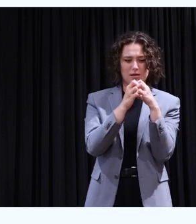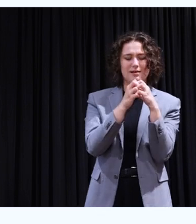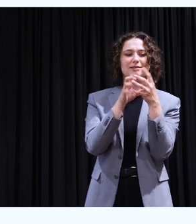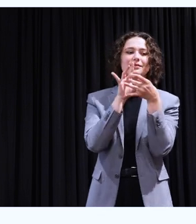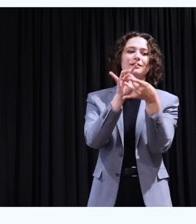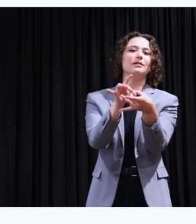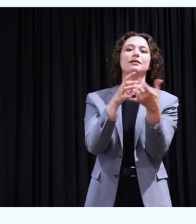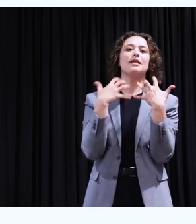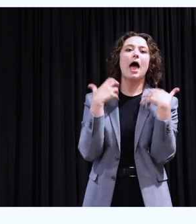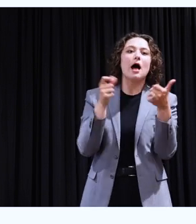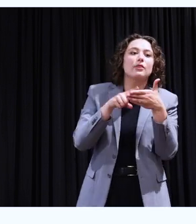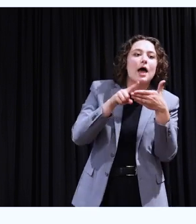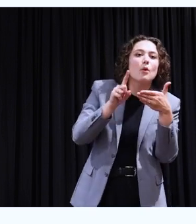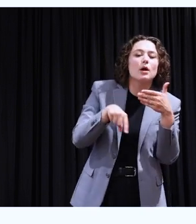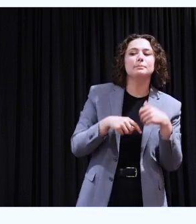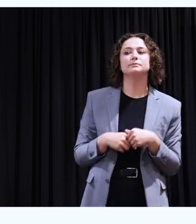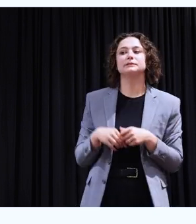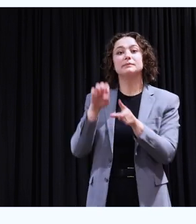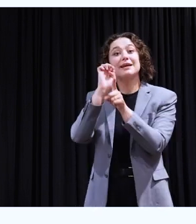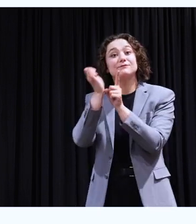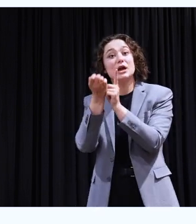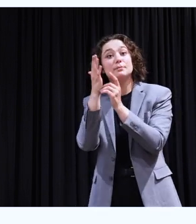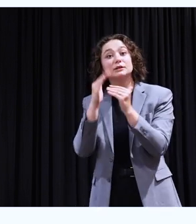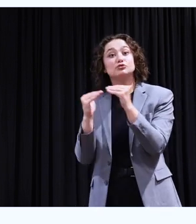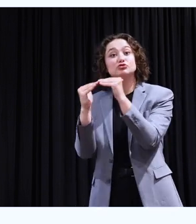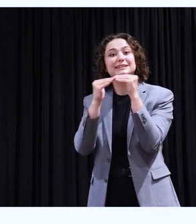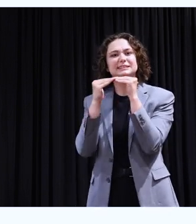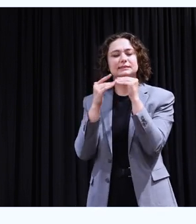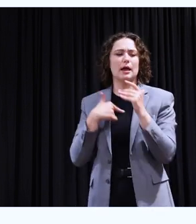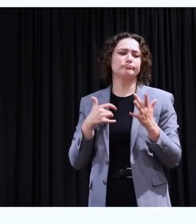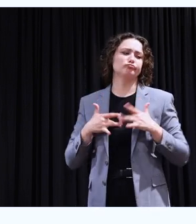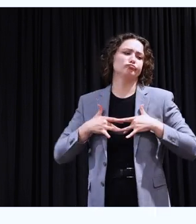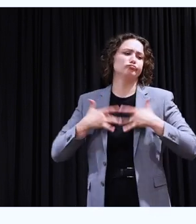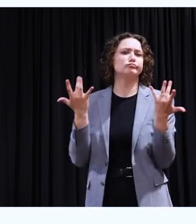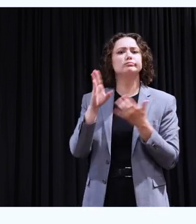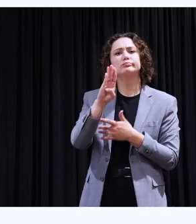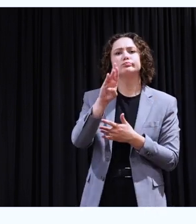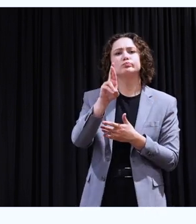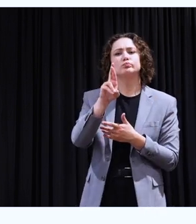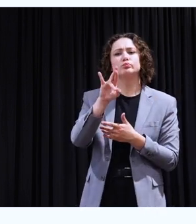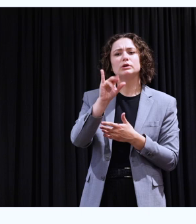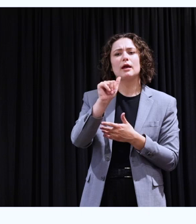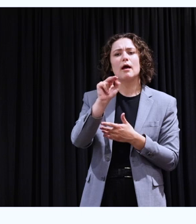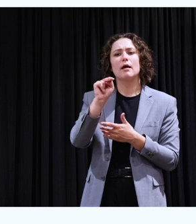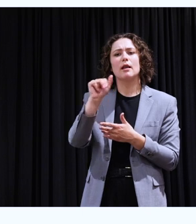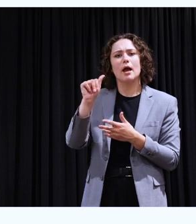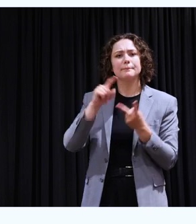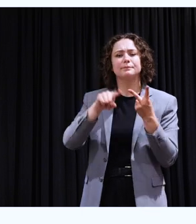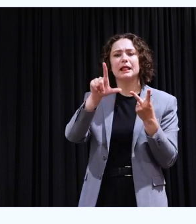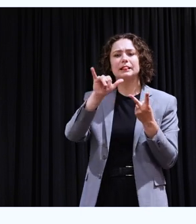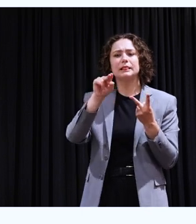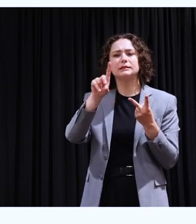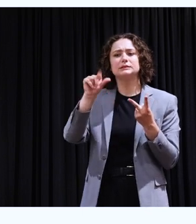environmental justice, and so forth. And I'm so excited to be joined by Brianna and Linda here as we dive into this a little deeper.